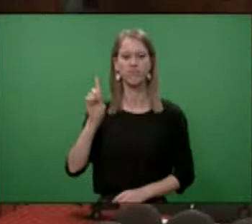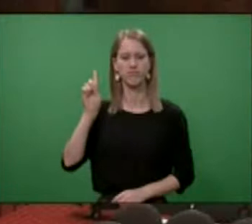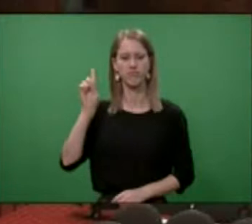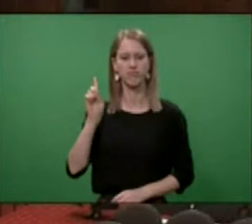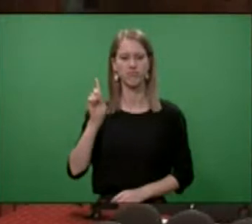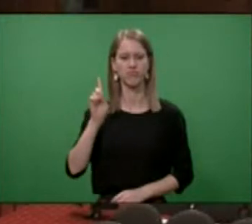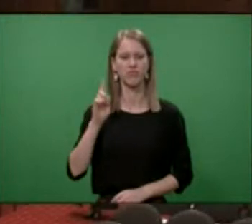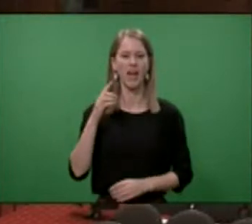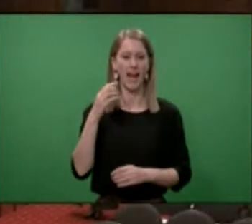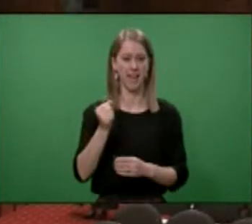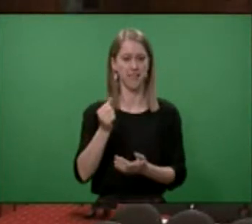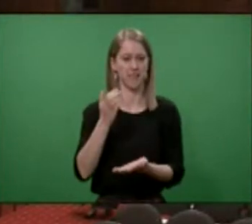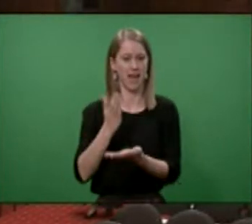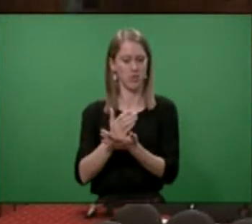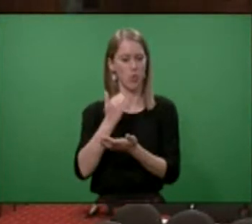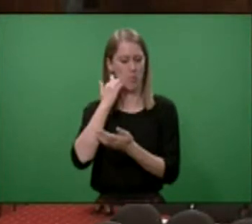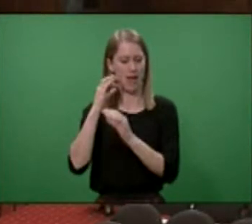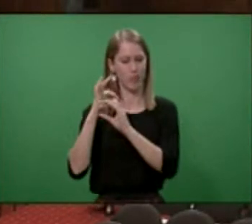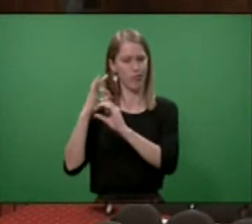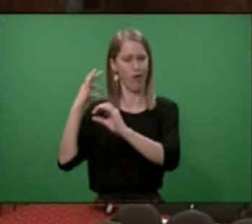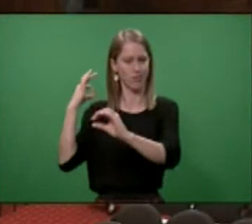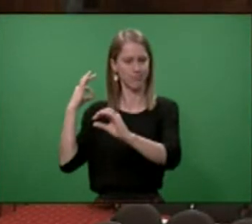rod over her shoulder.